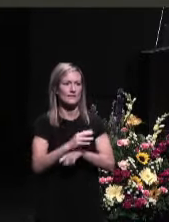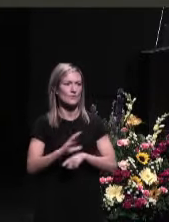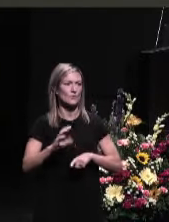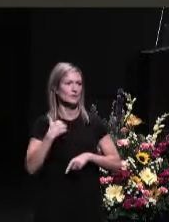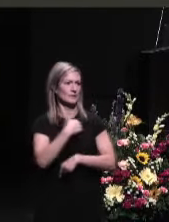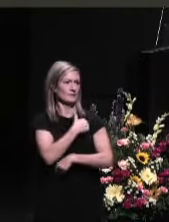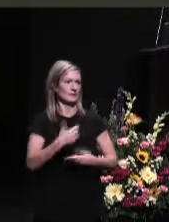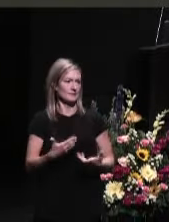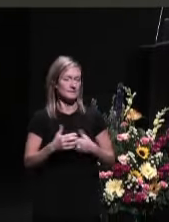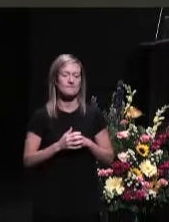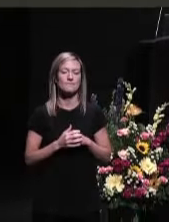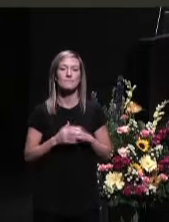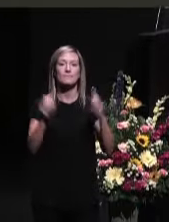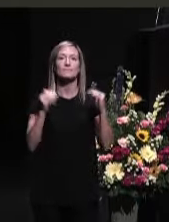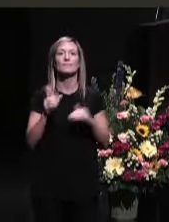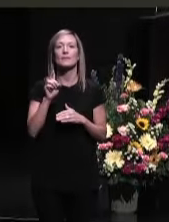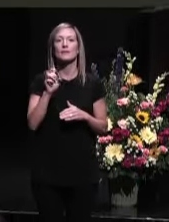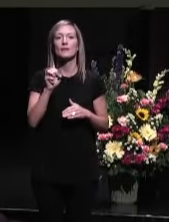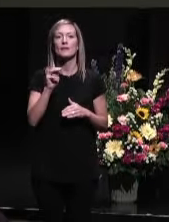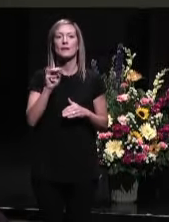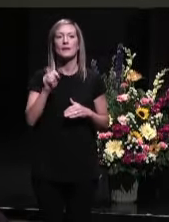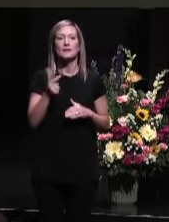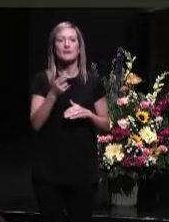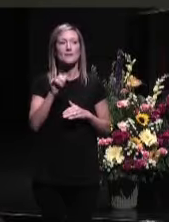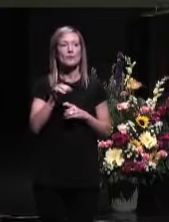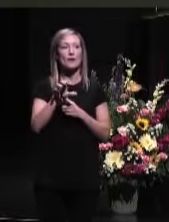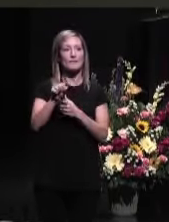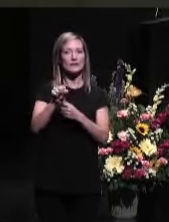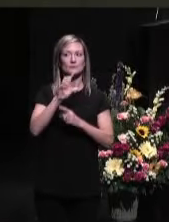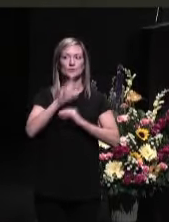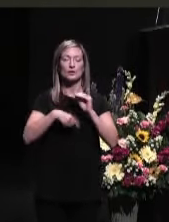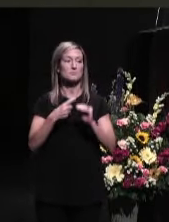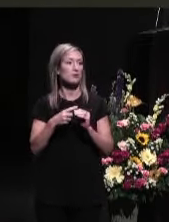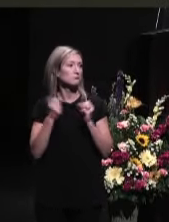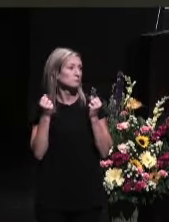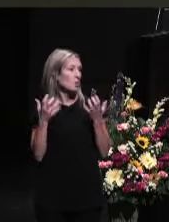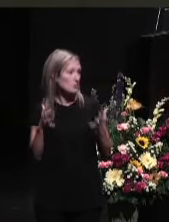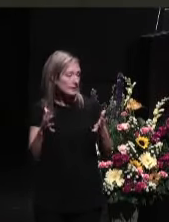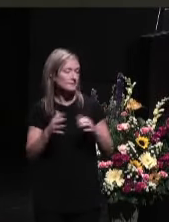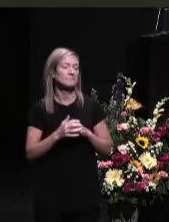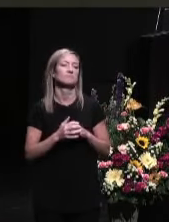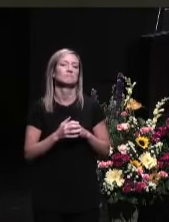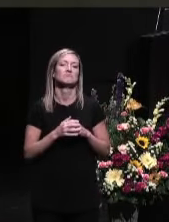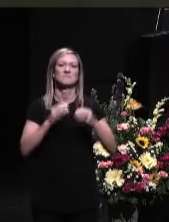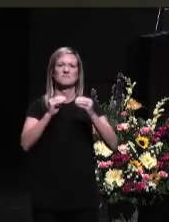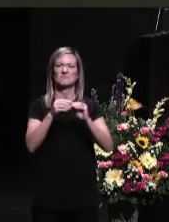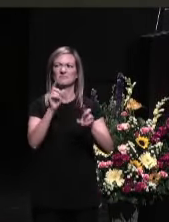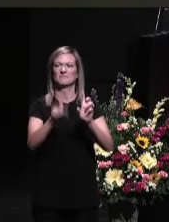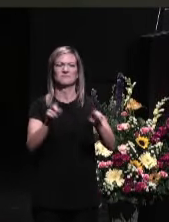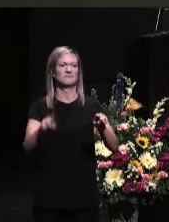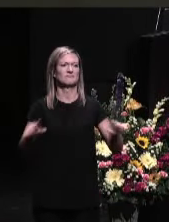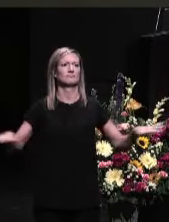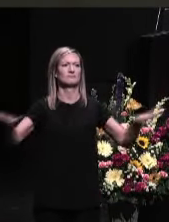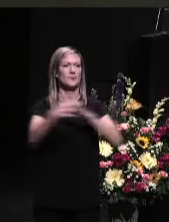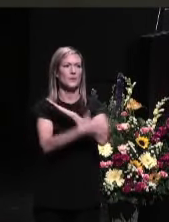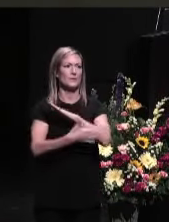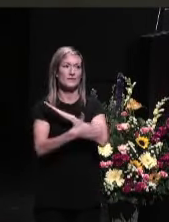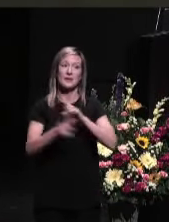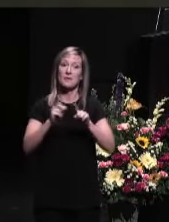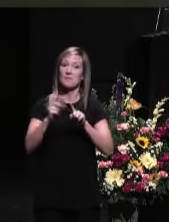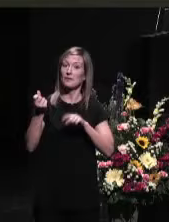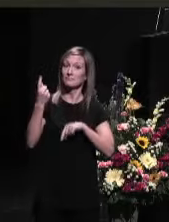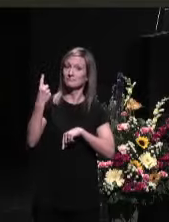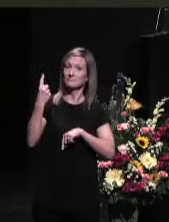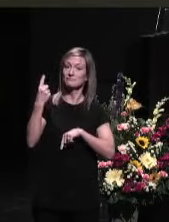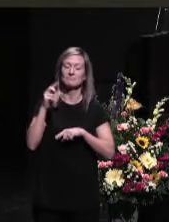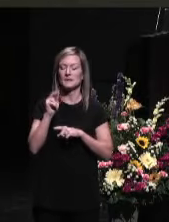Demographics, we've talked about a little bit already. They vary across the country, but uniformly, as Growey's book would show, Nathan